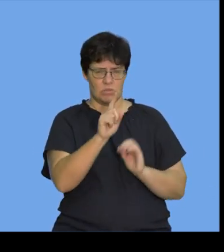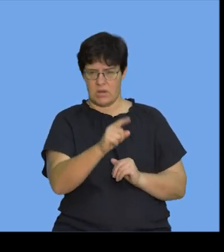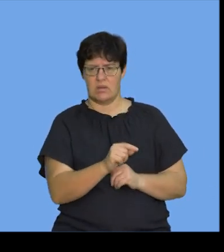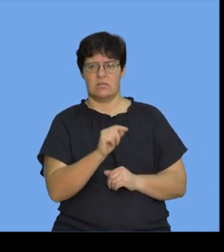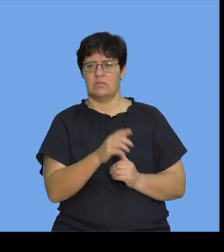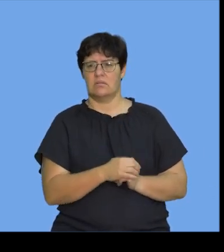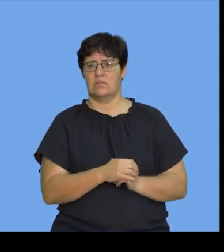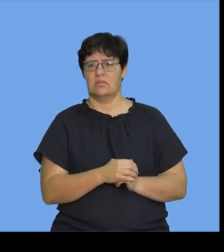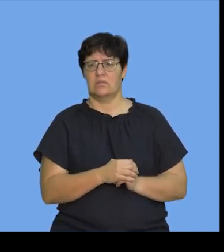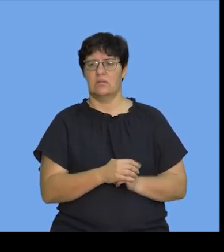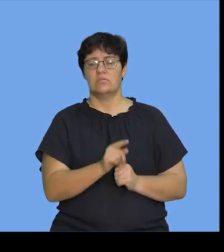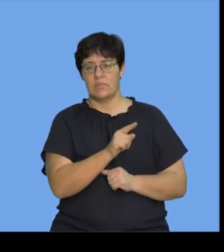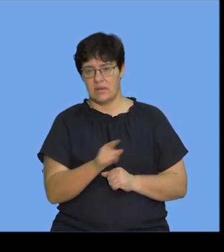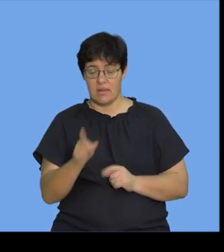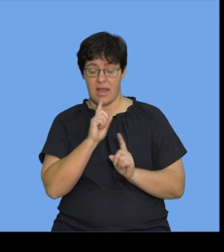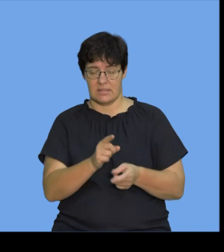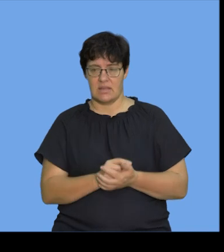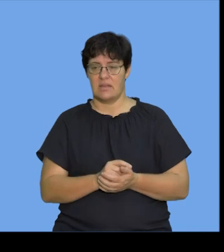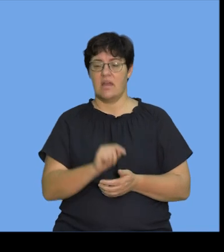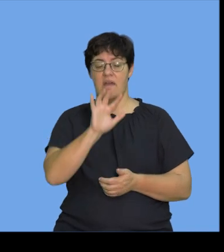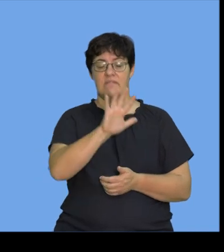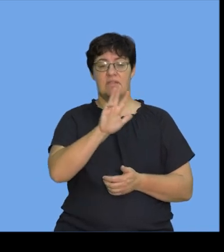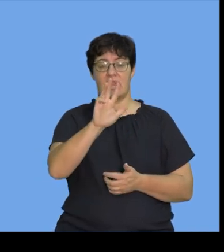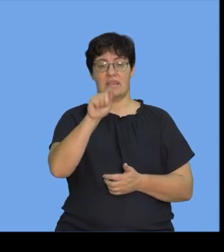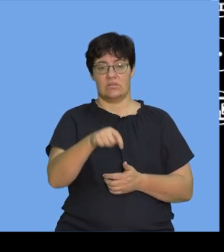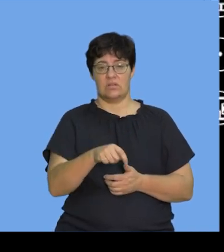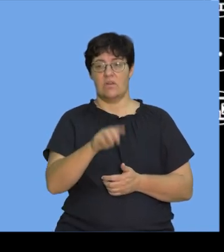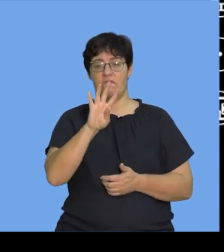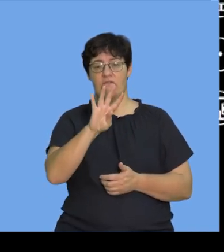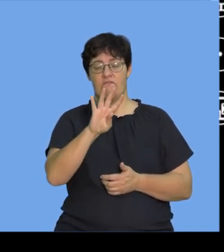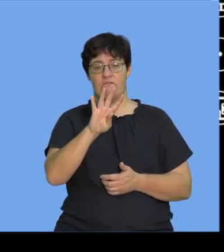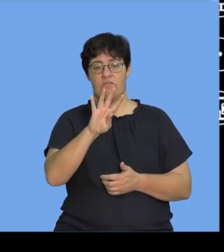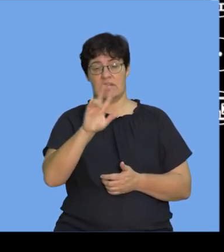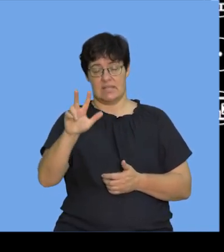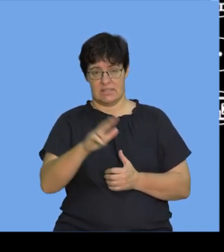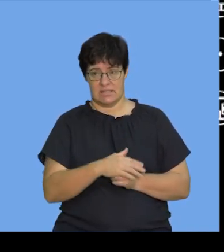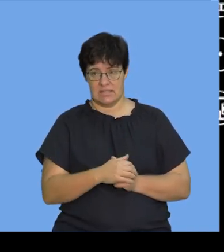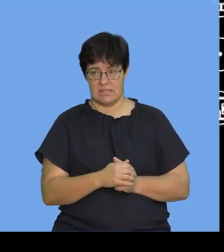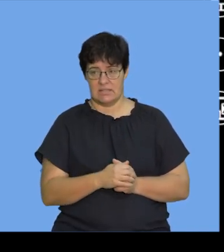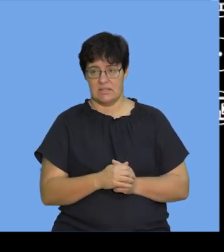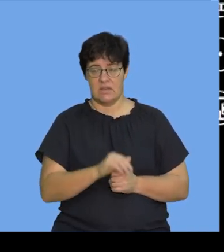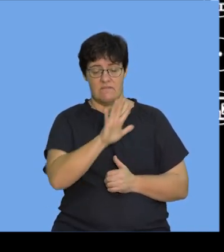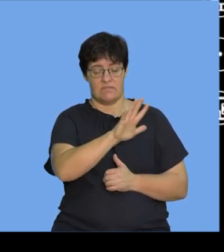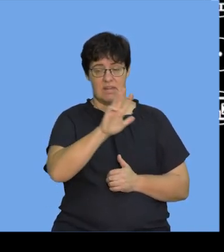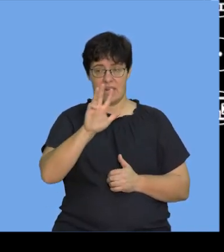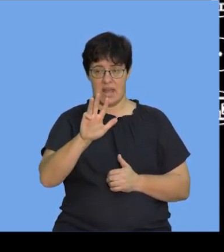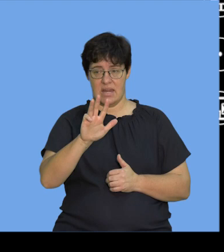can just leave it like that, which is 59,048. So this is